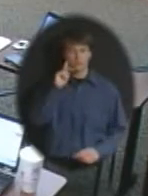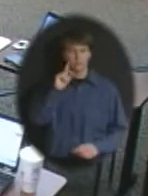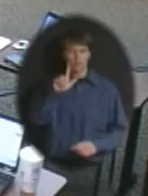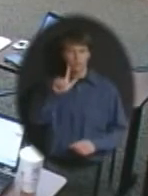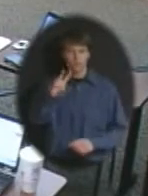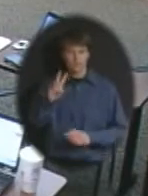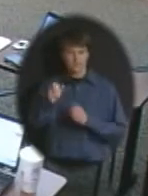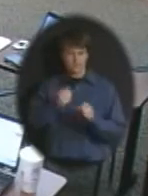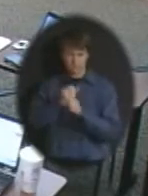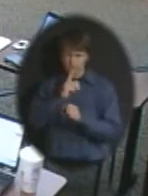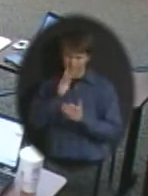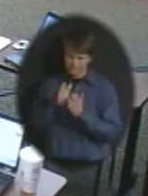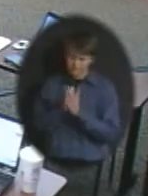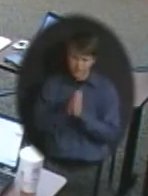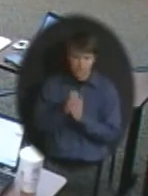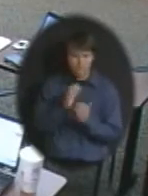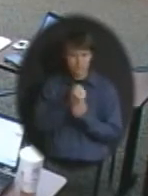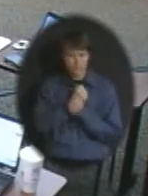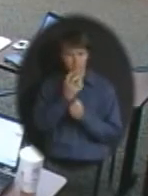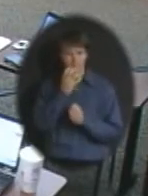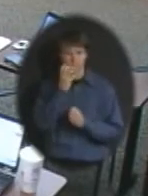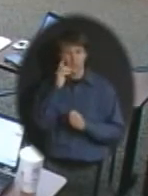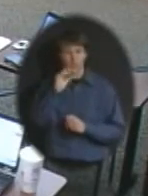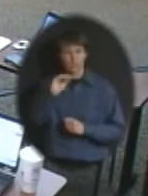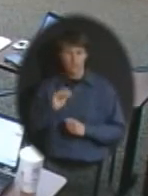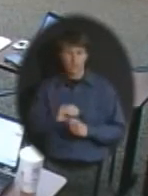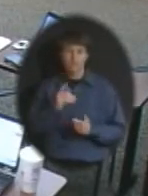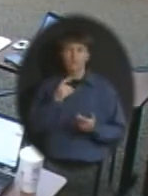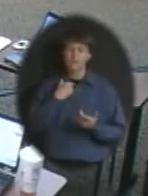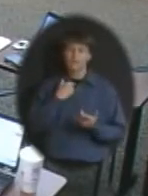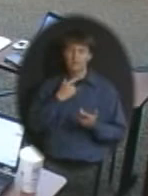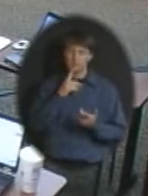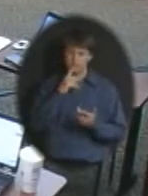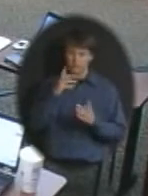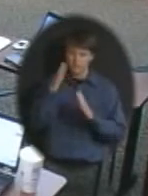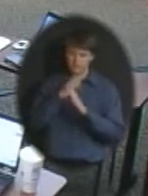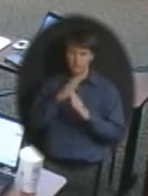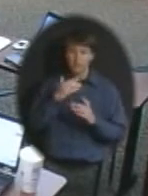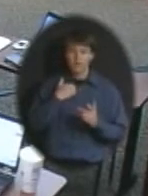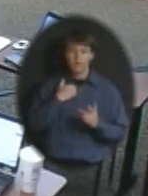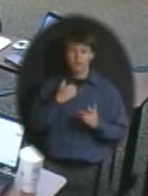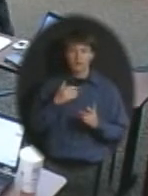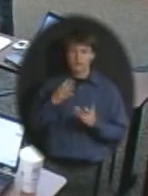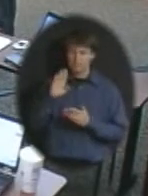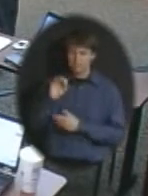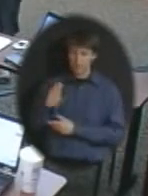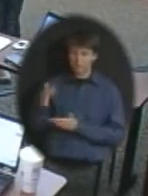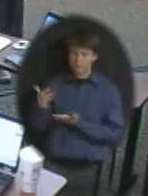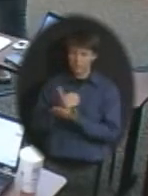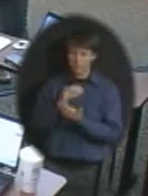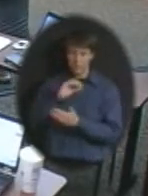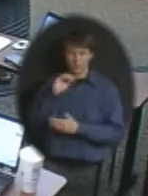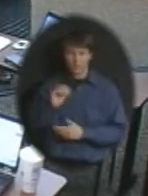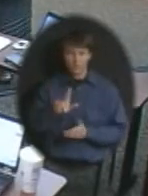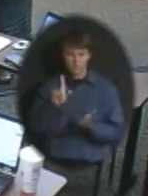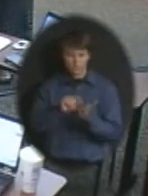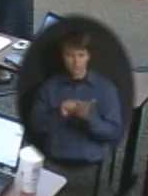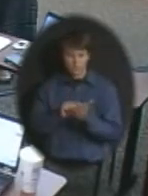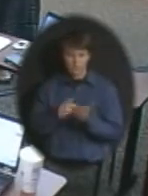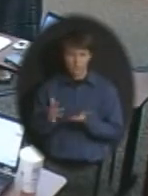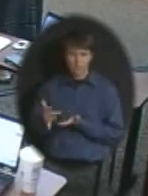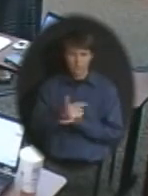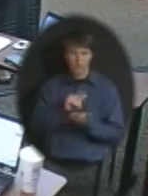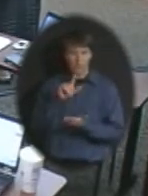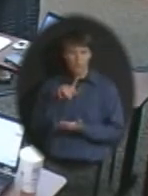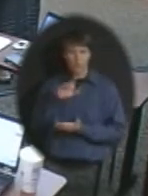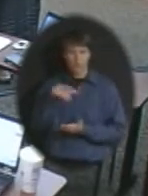Olathe's history. A member and leader of the Johnson County and Olathe Historical Societies, Bob collected Olathe newspapers and compiled a 100-page